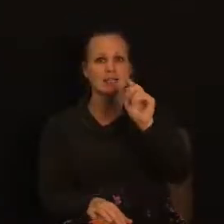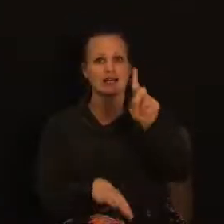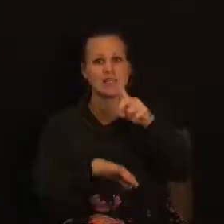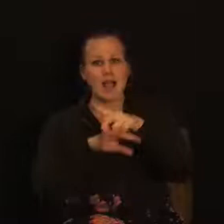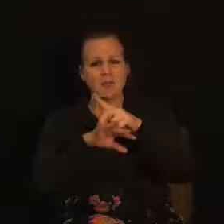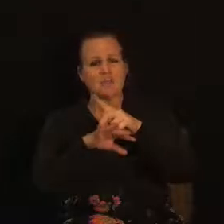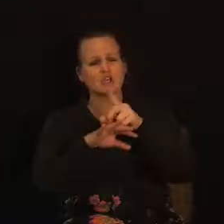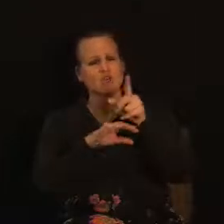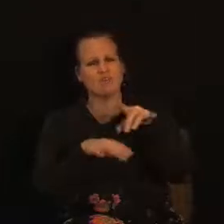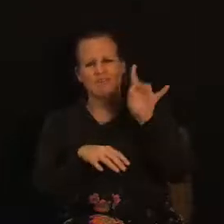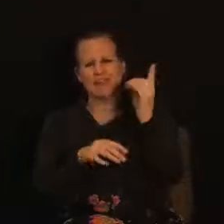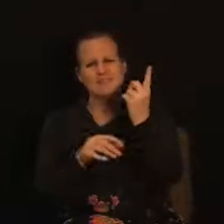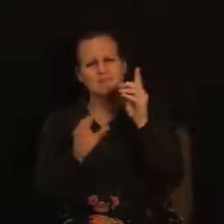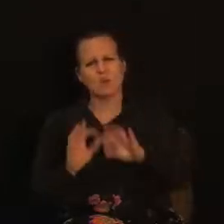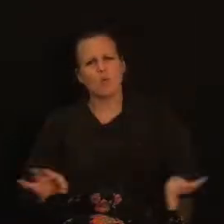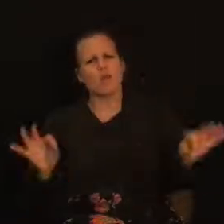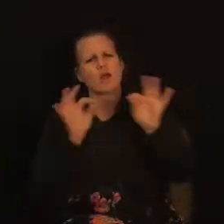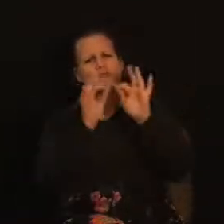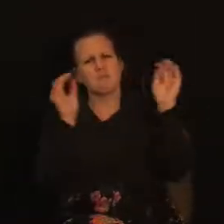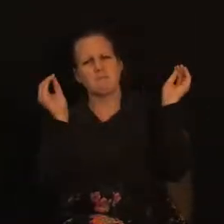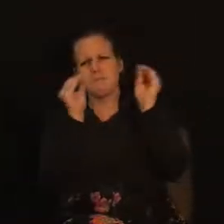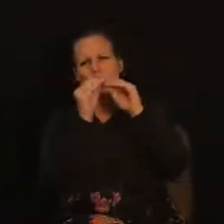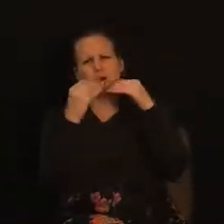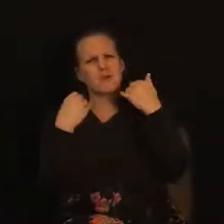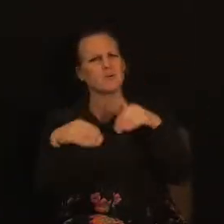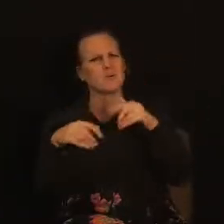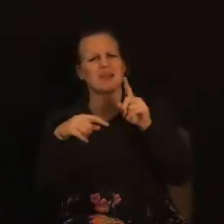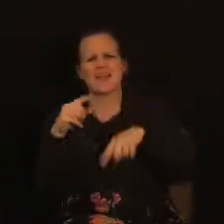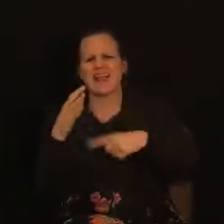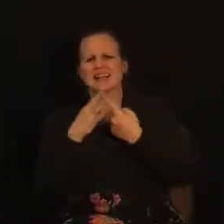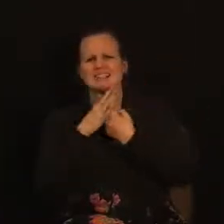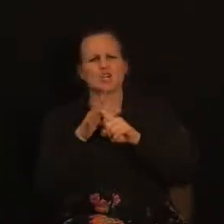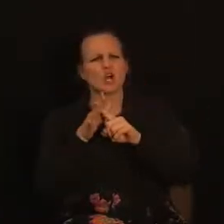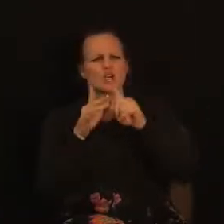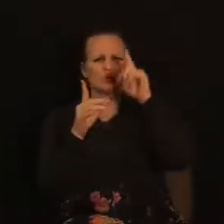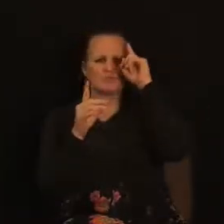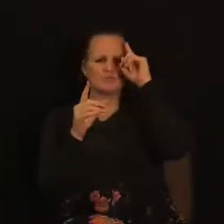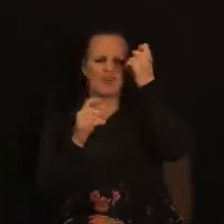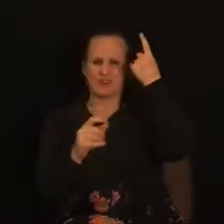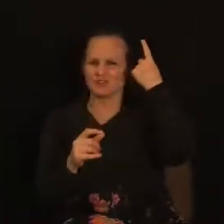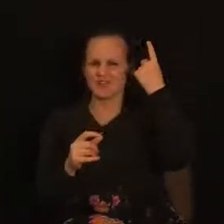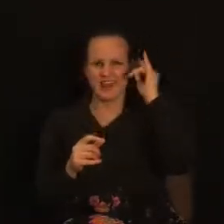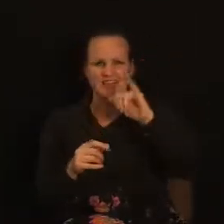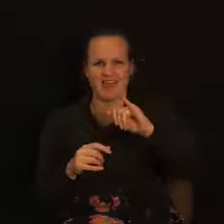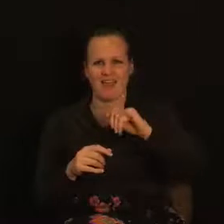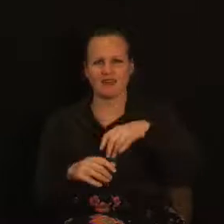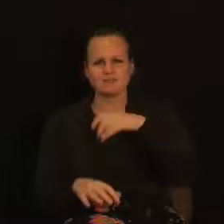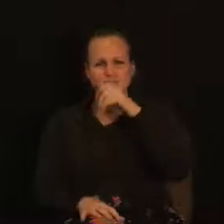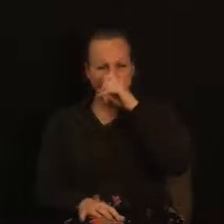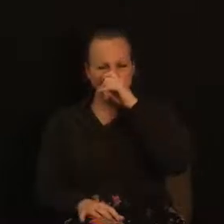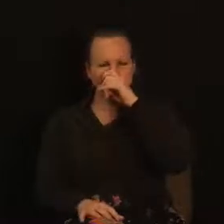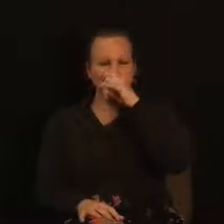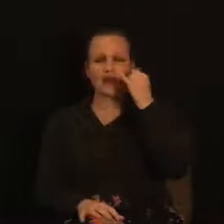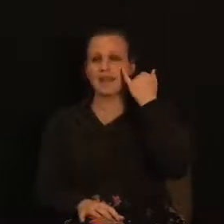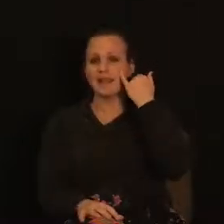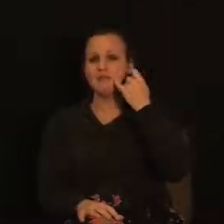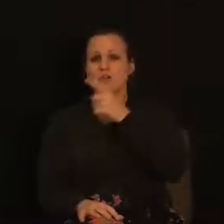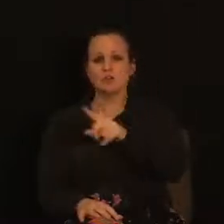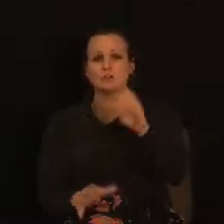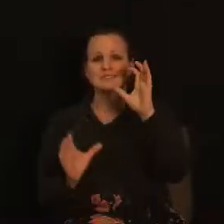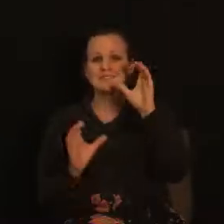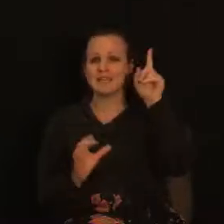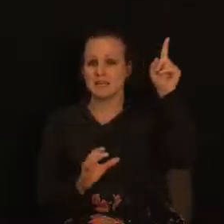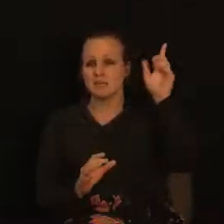something worth so much more than that. You can't even begin to comprehend it. You know, if you seek him, you will find him because